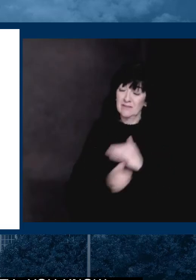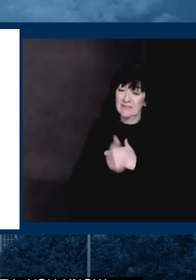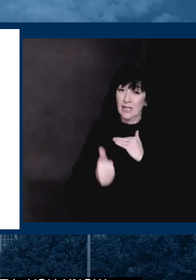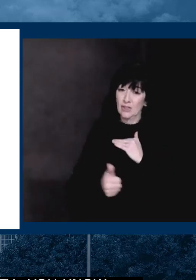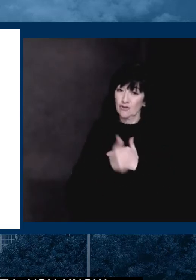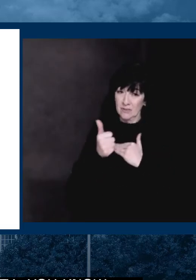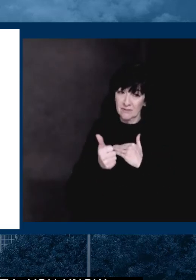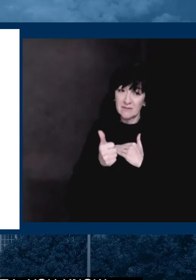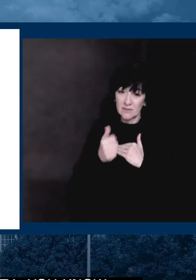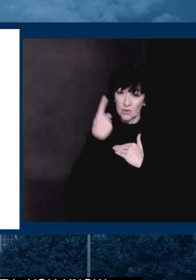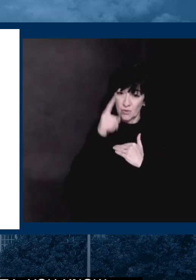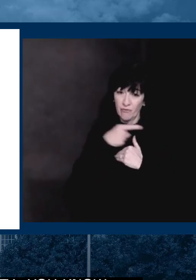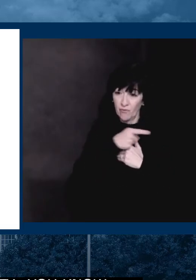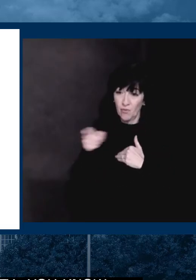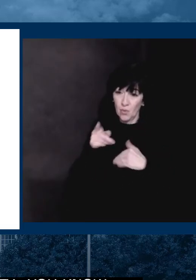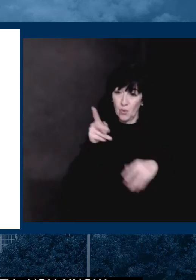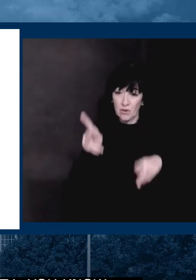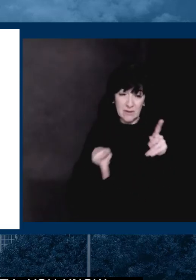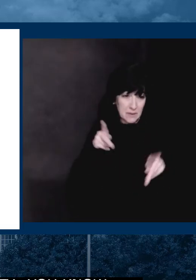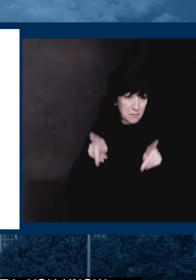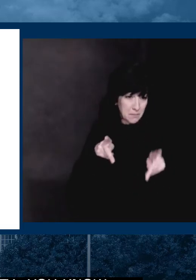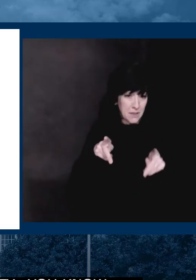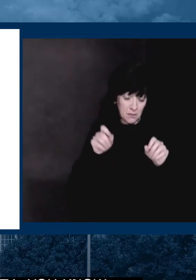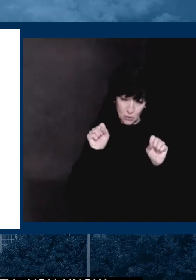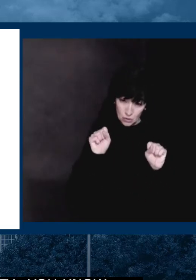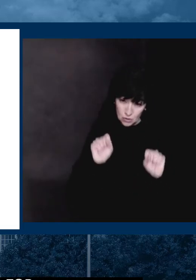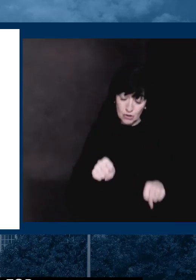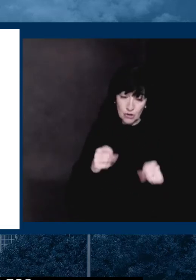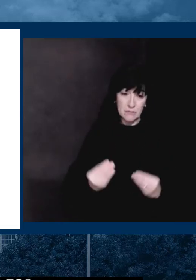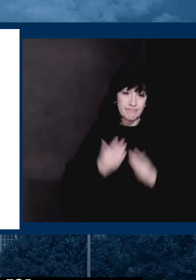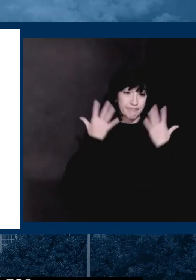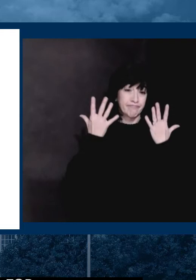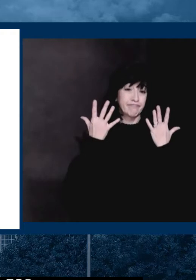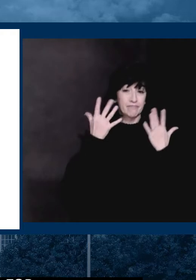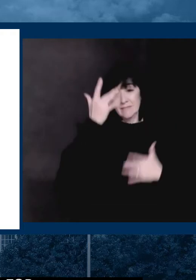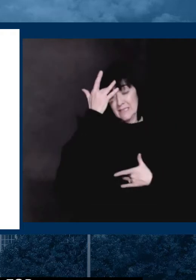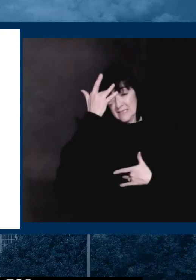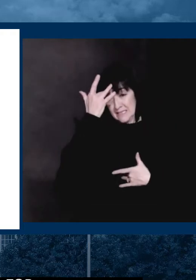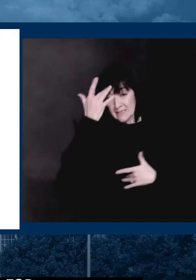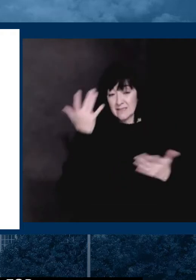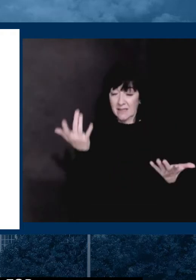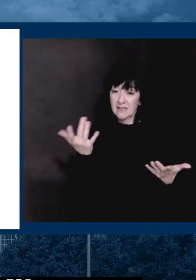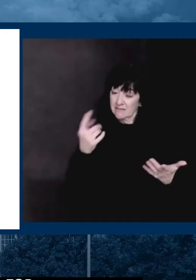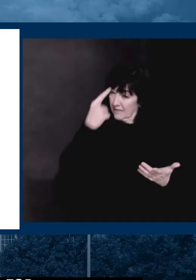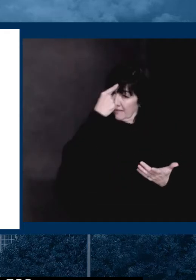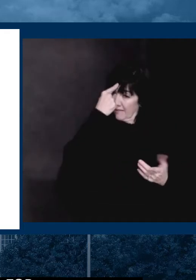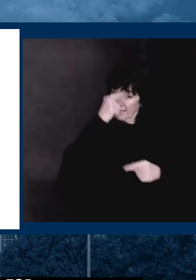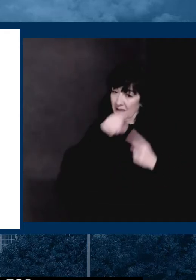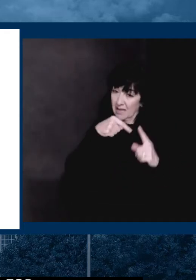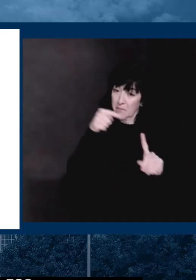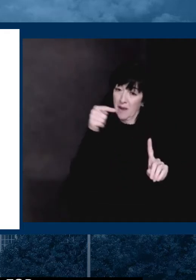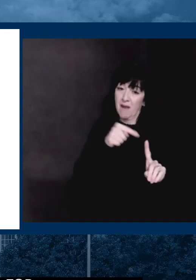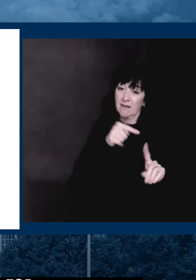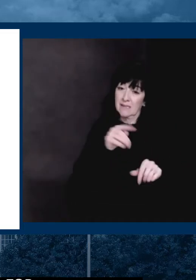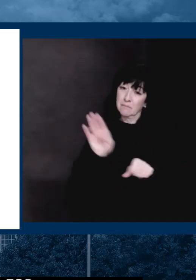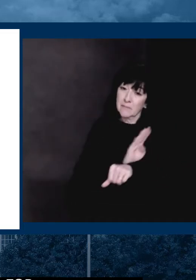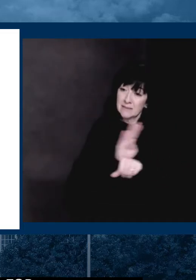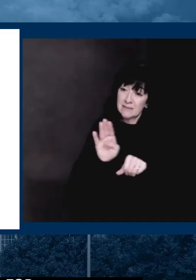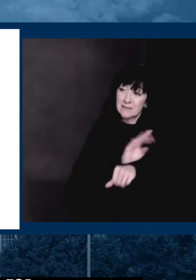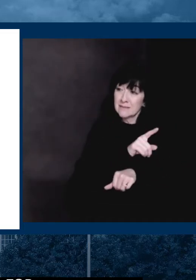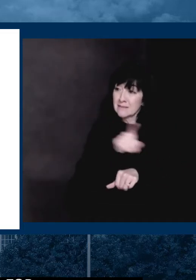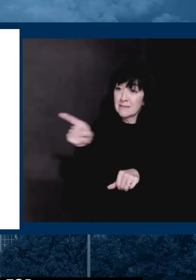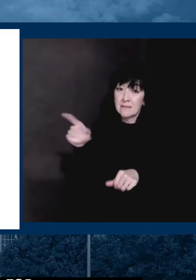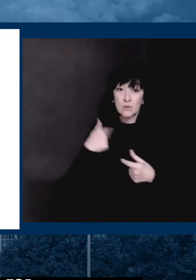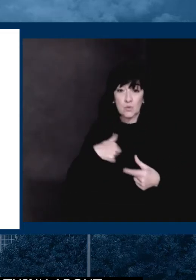for individuals, for families, and for our broader community. Think about businesses that we'd like to bring back more